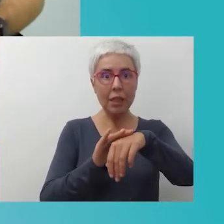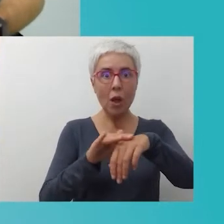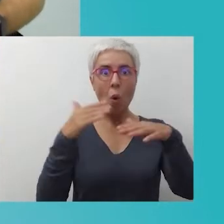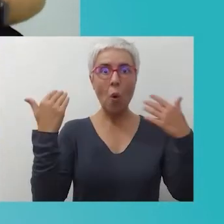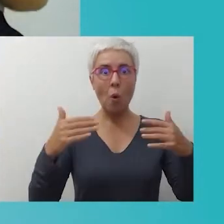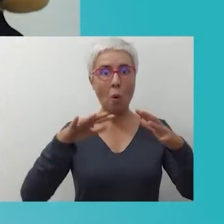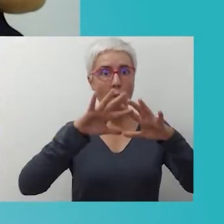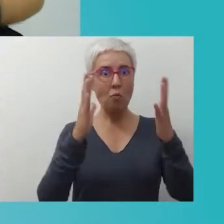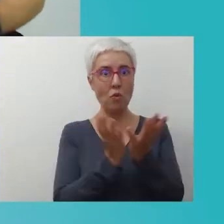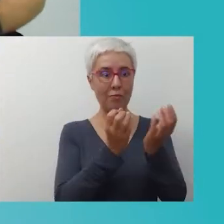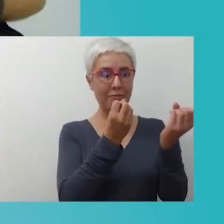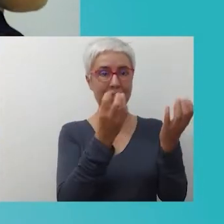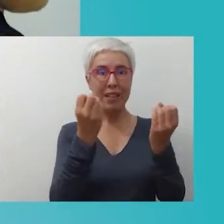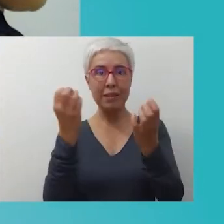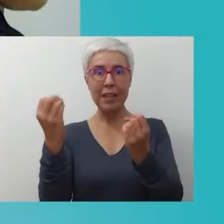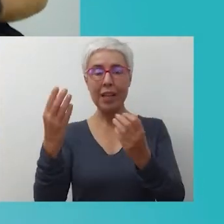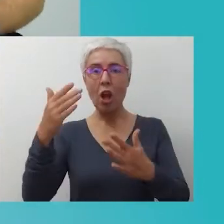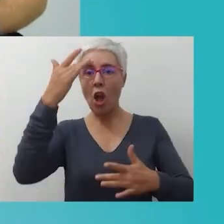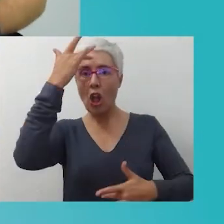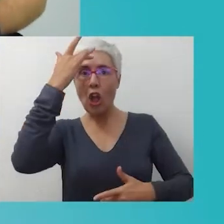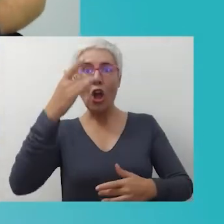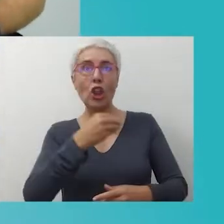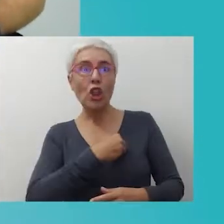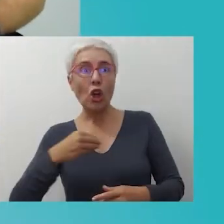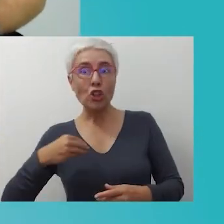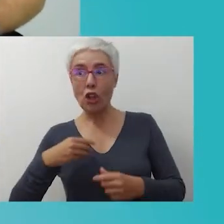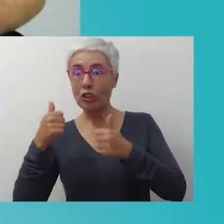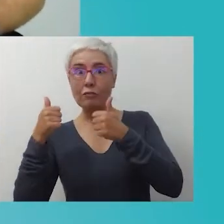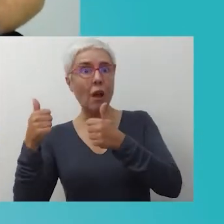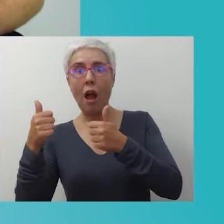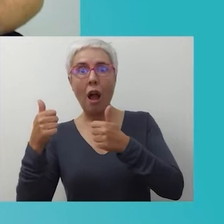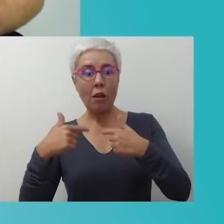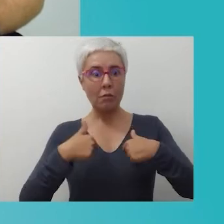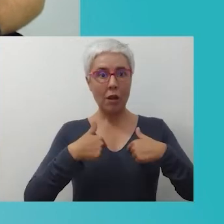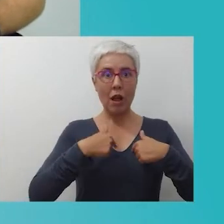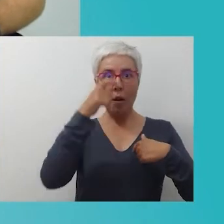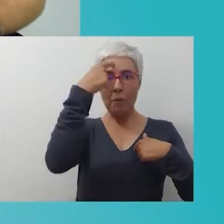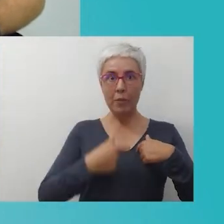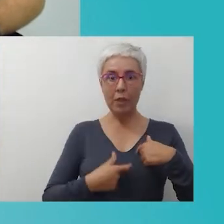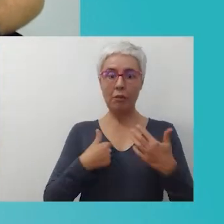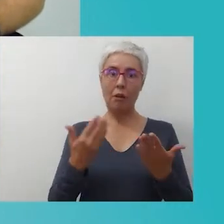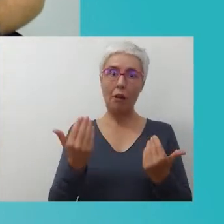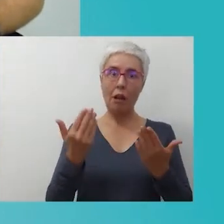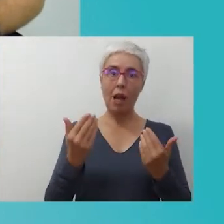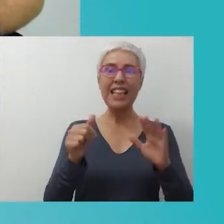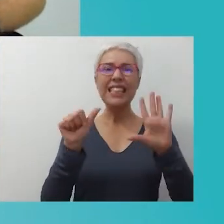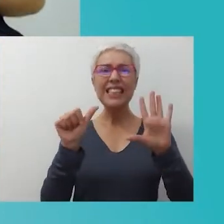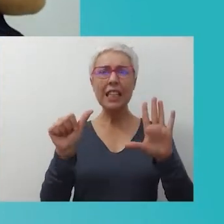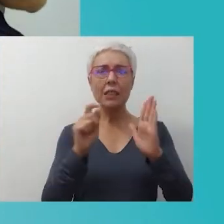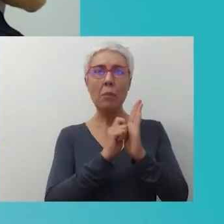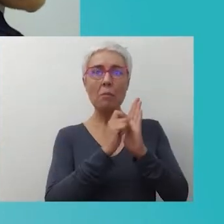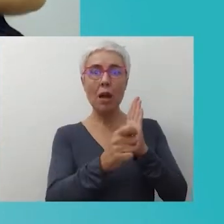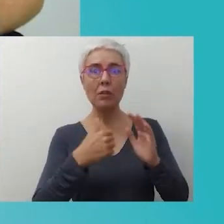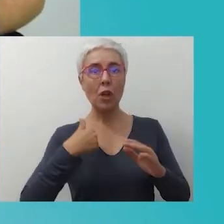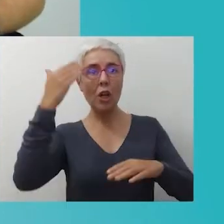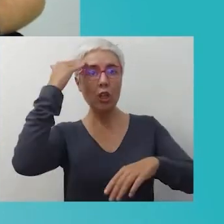globally. There is such a demand that there are not enough doctors to cover it, and as a consequence, patients have to wait up to 6 months in order